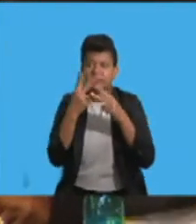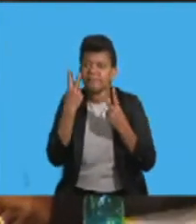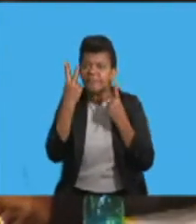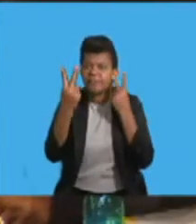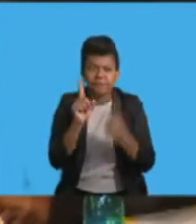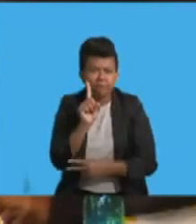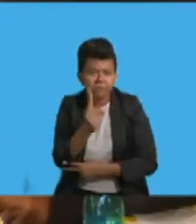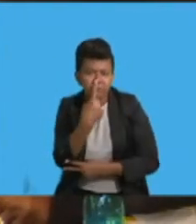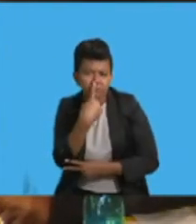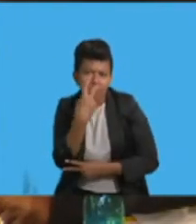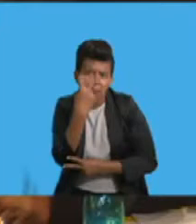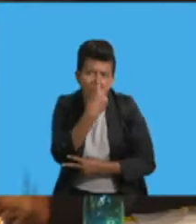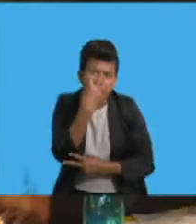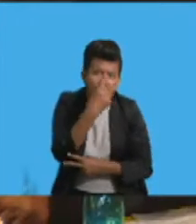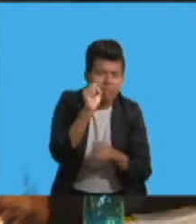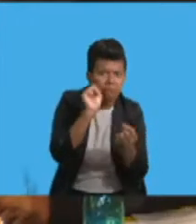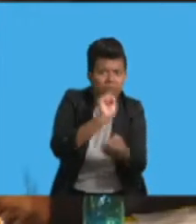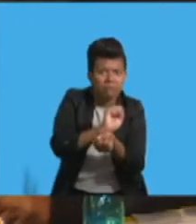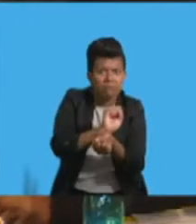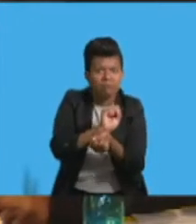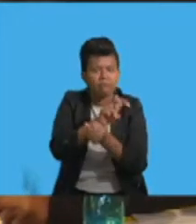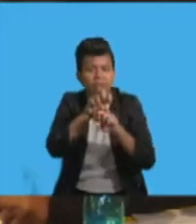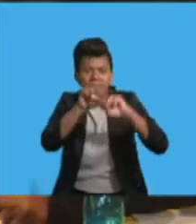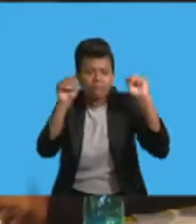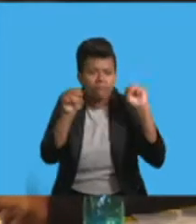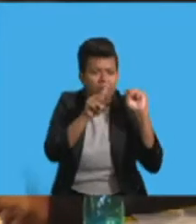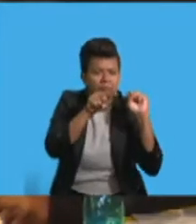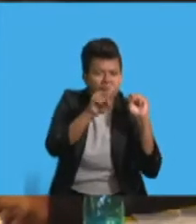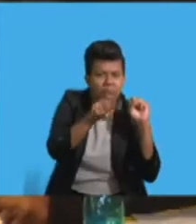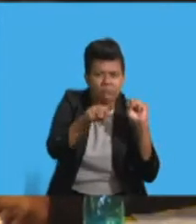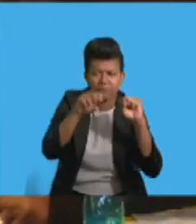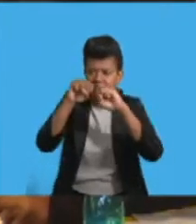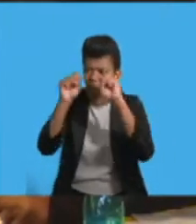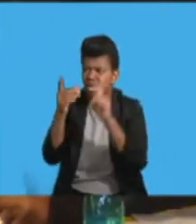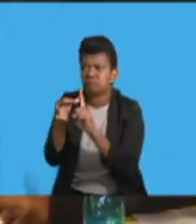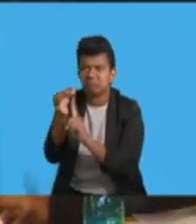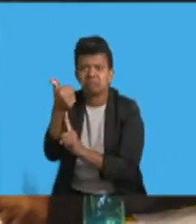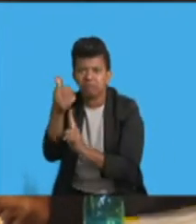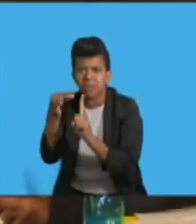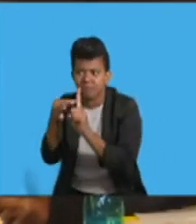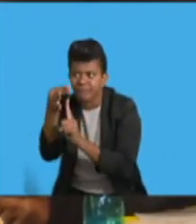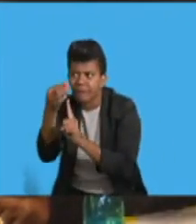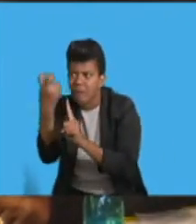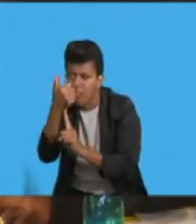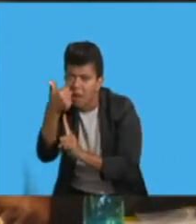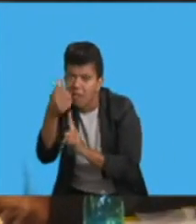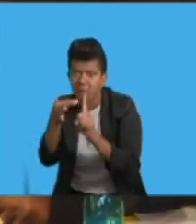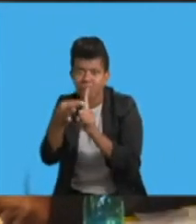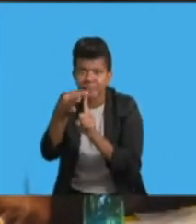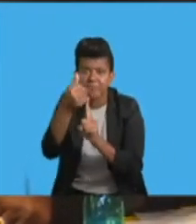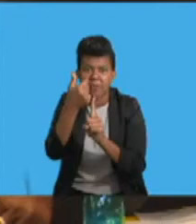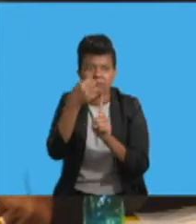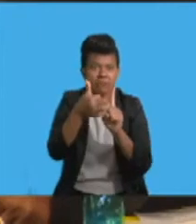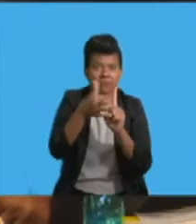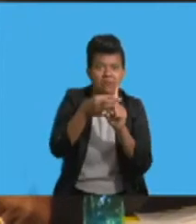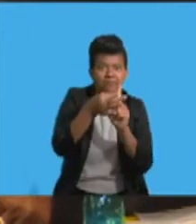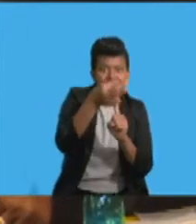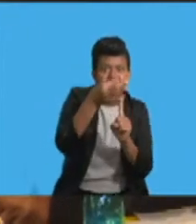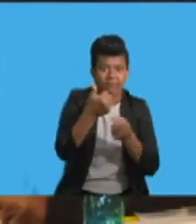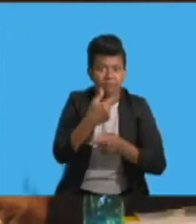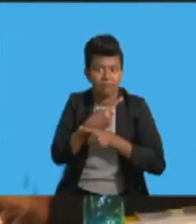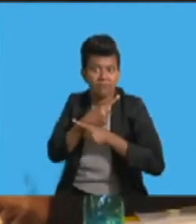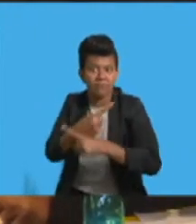investigate and work in detail with them, and of course providing guidance as well. And lastly,